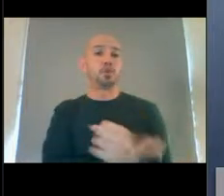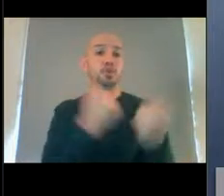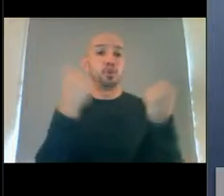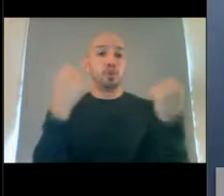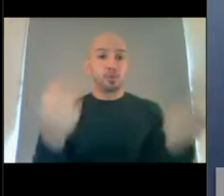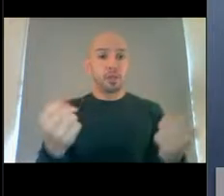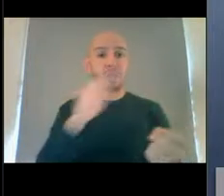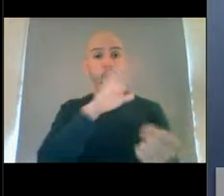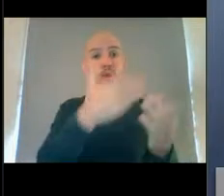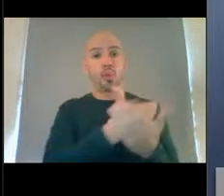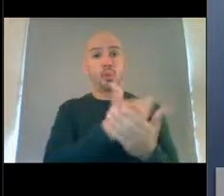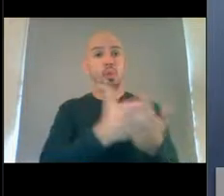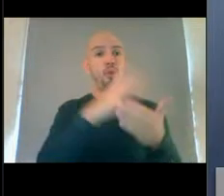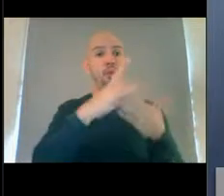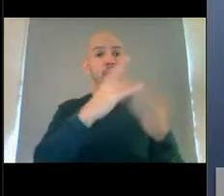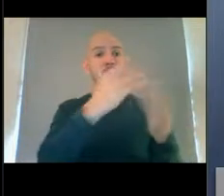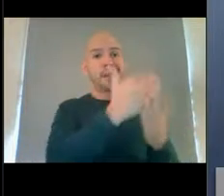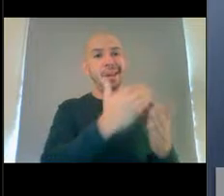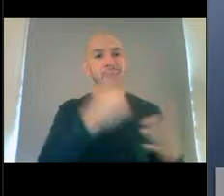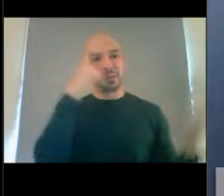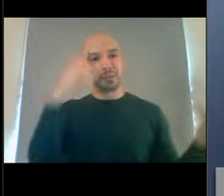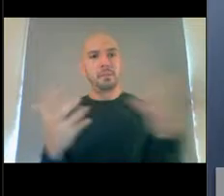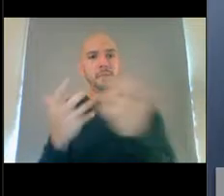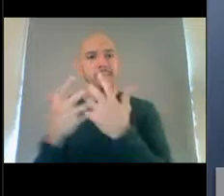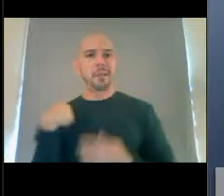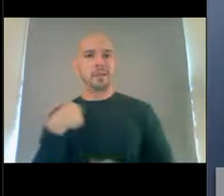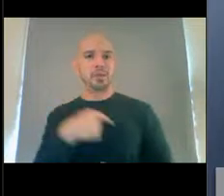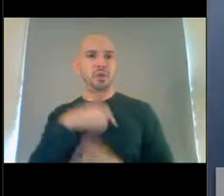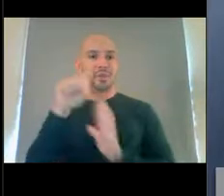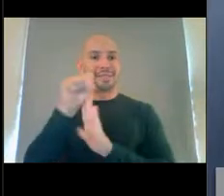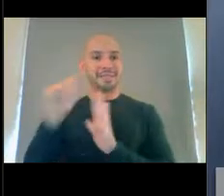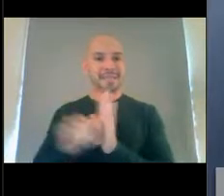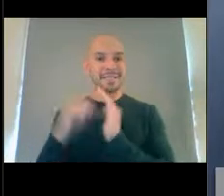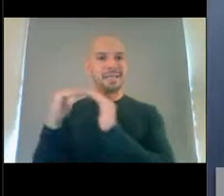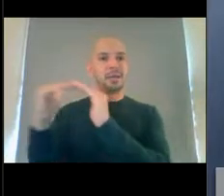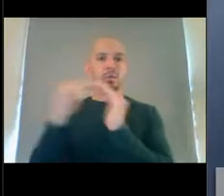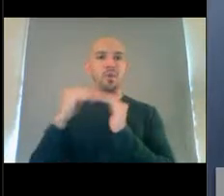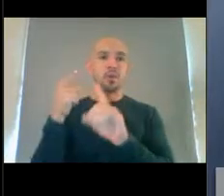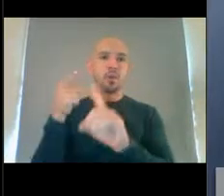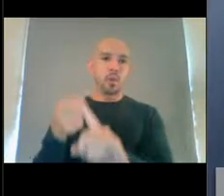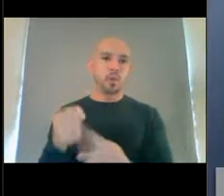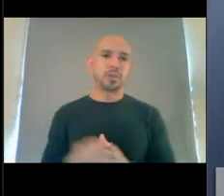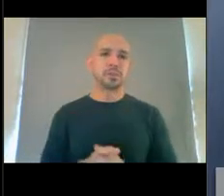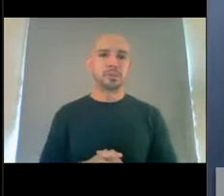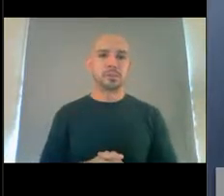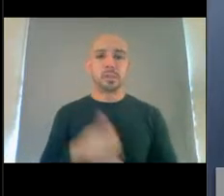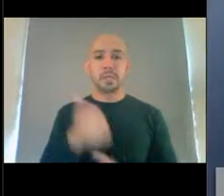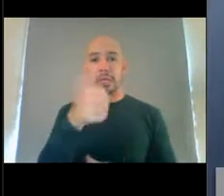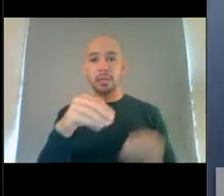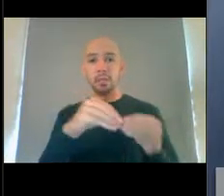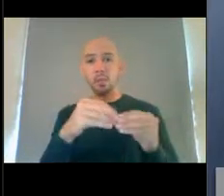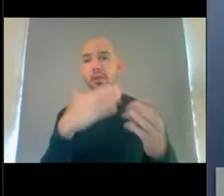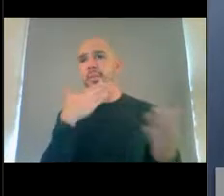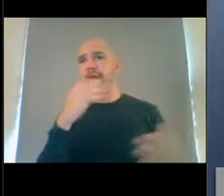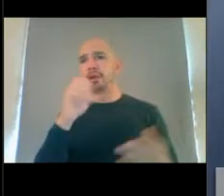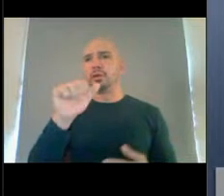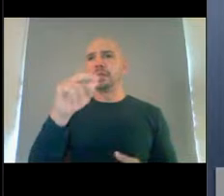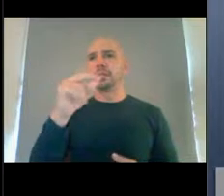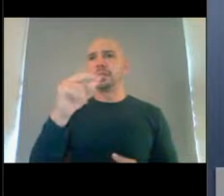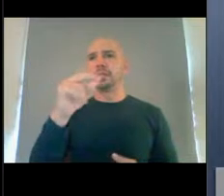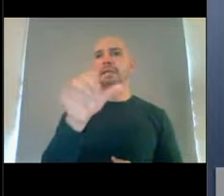state's climate health and equity goals thank you thank you sandy do we have others yes up next we